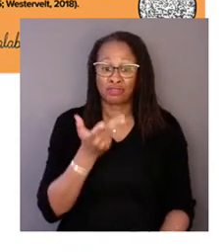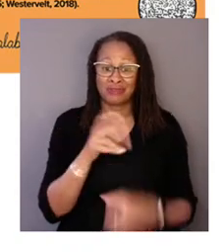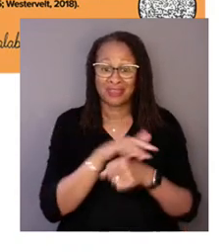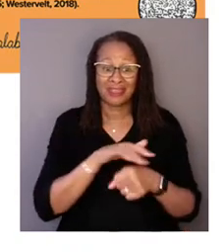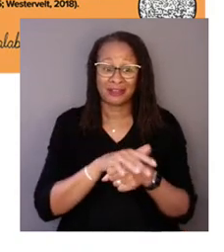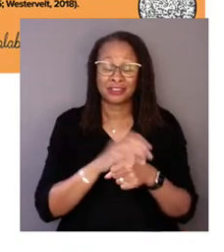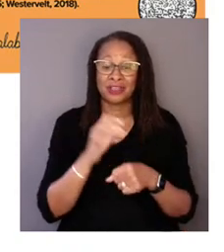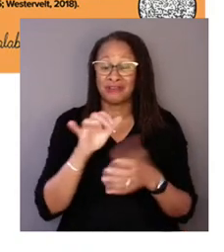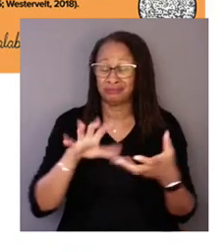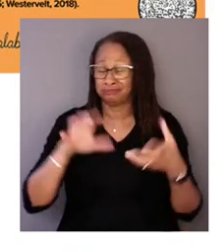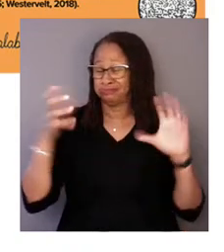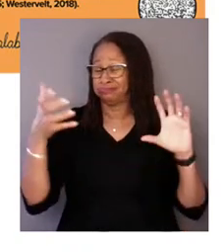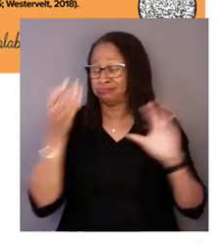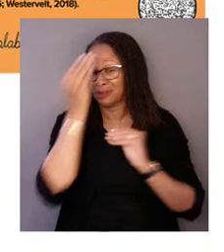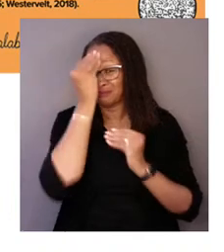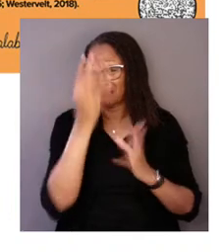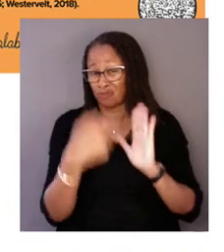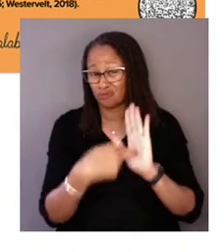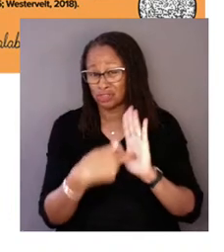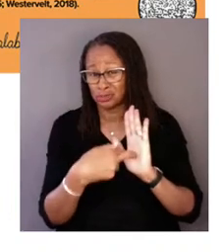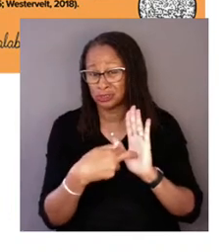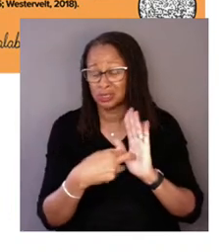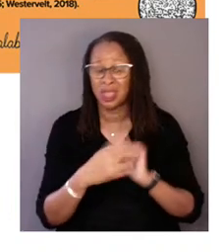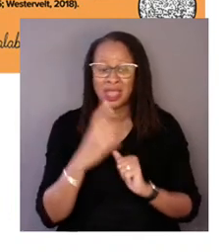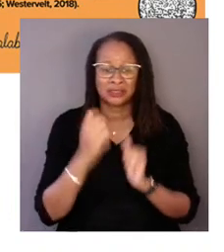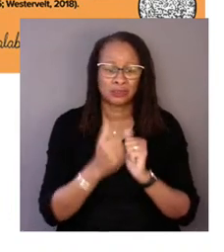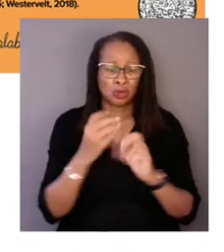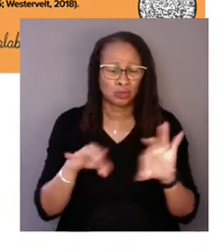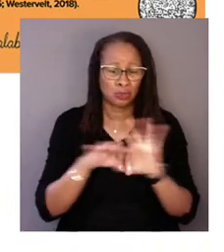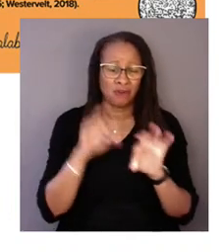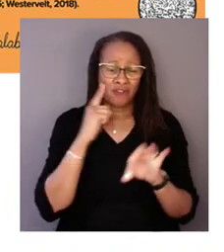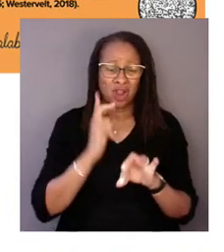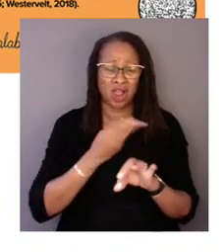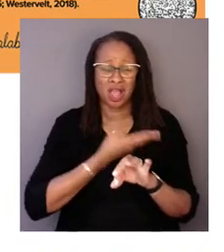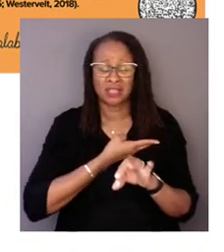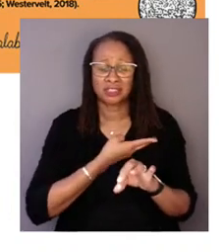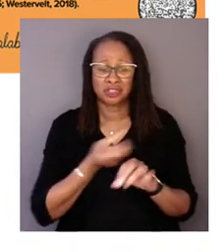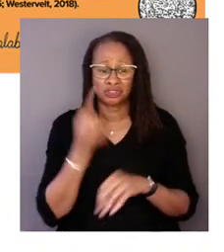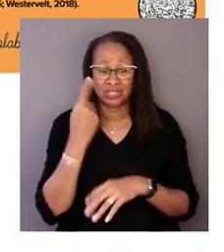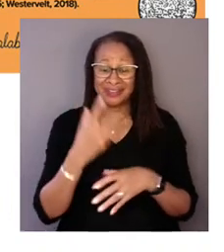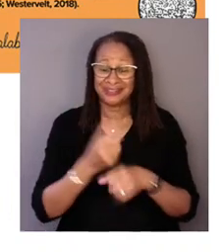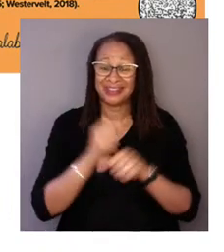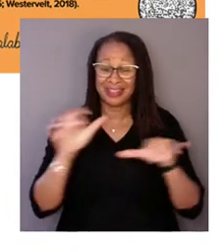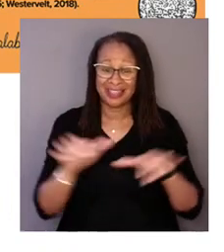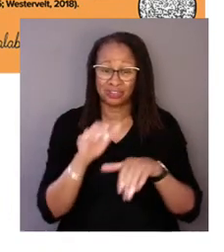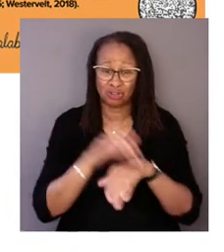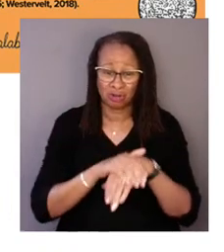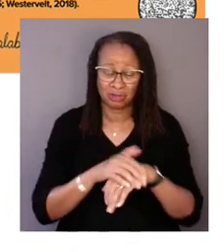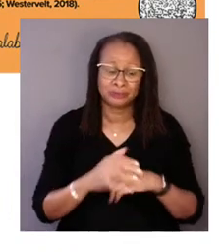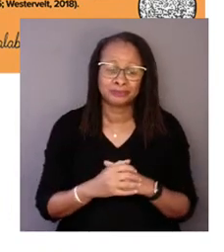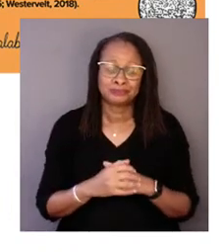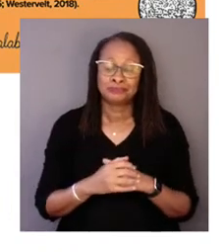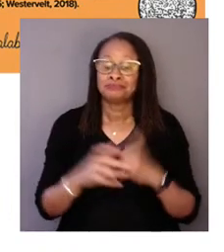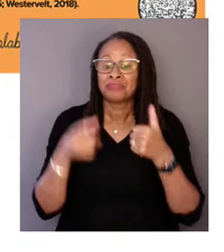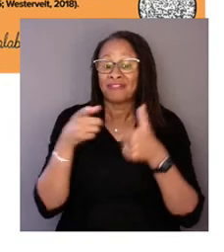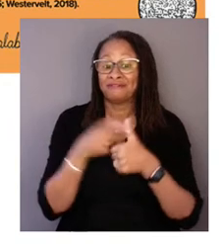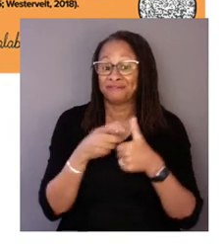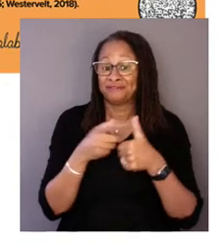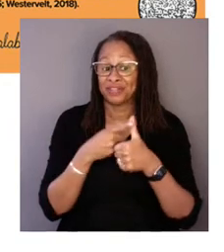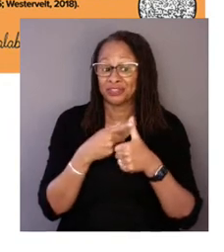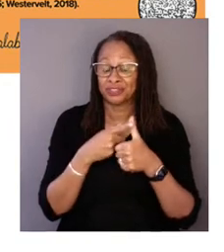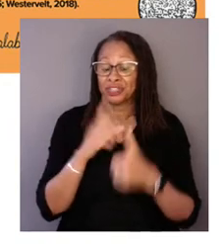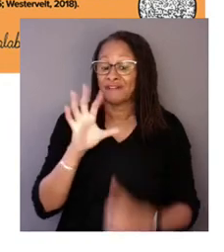are most critical for all of us to understand and for all of us to take action on. First, the fossil fuel